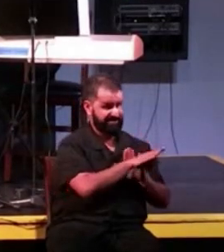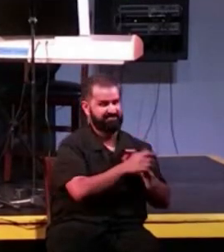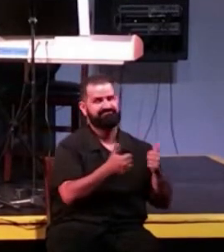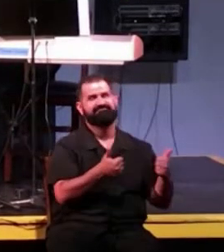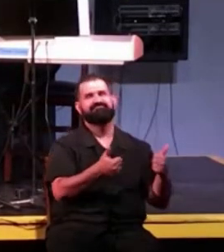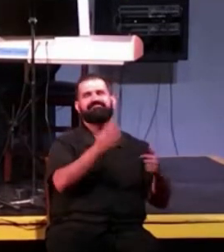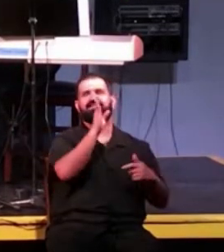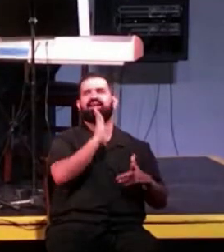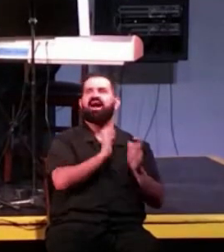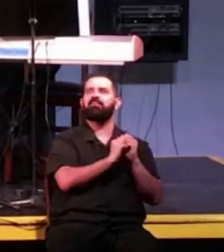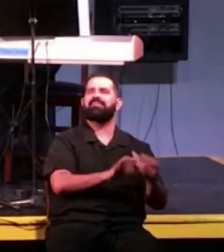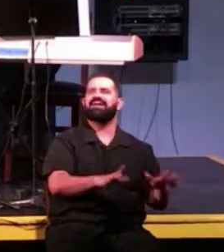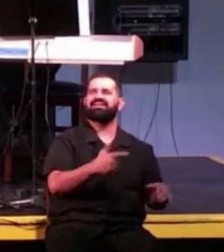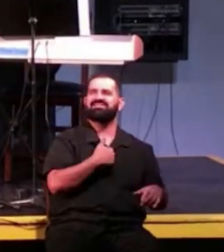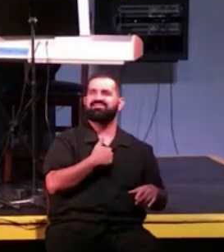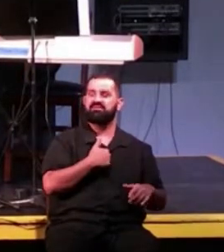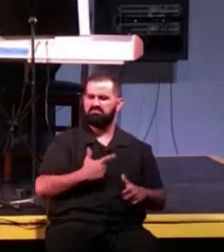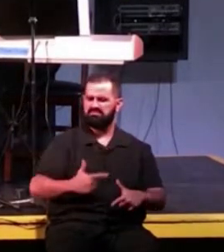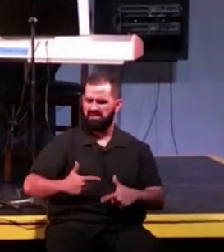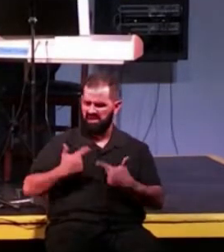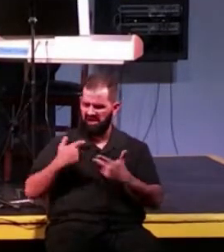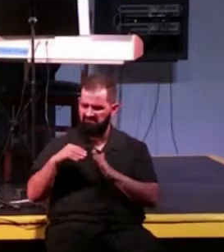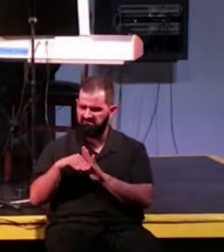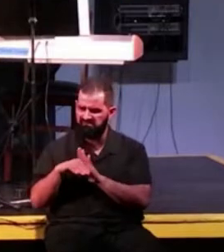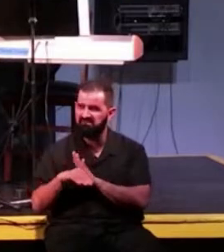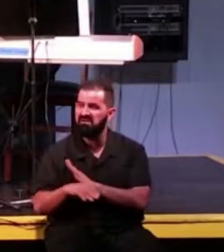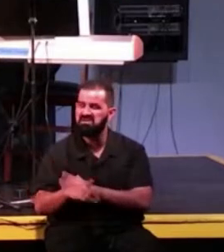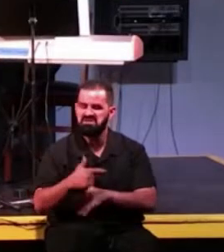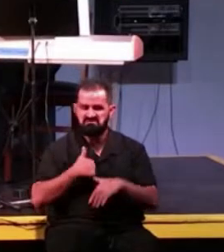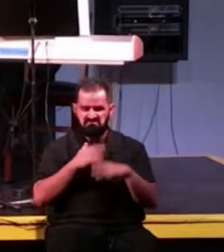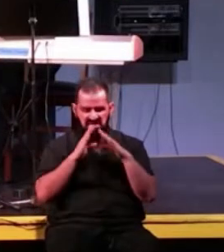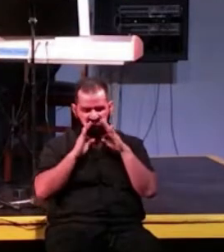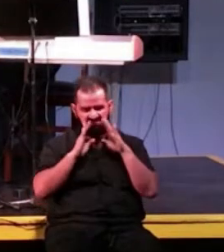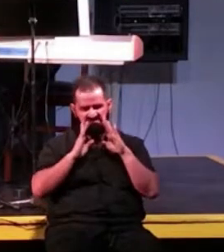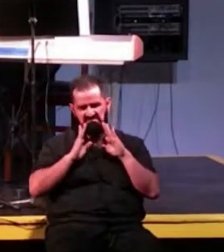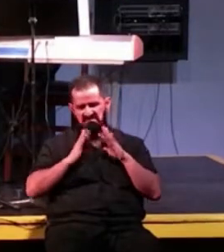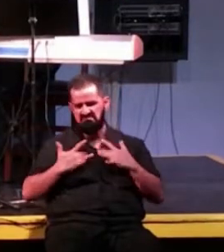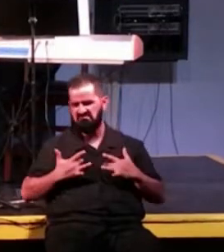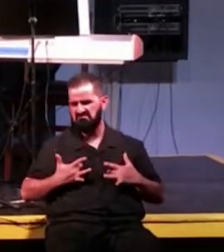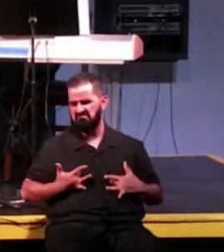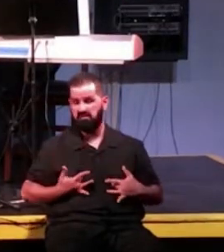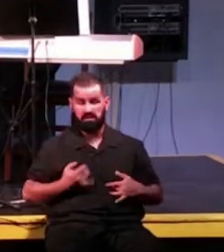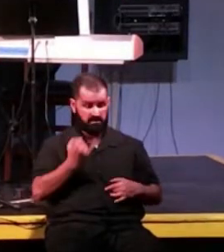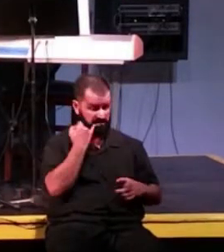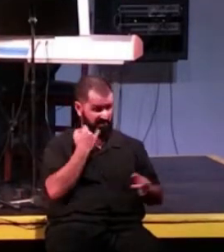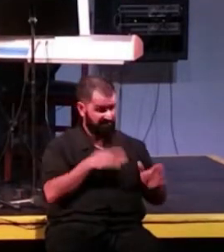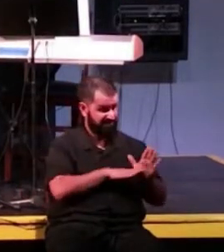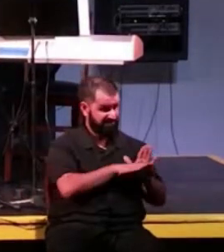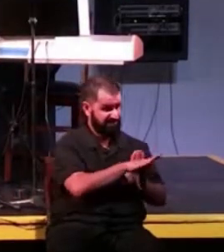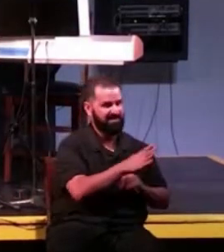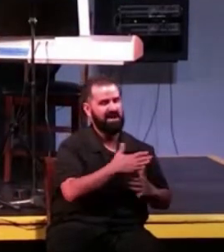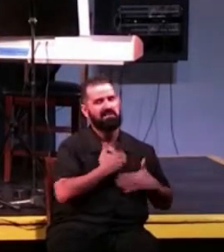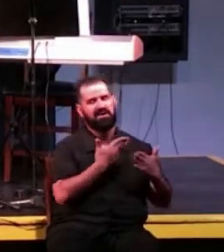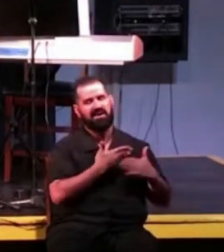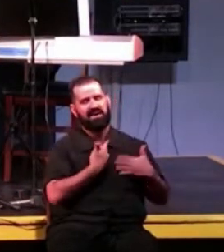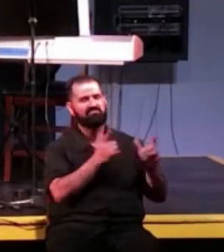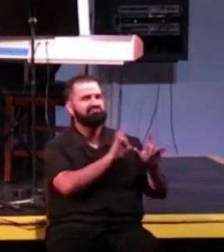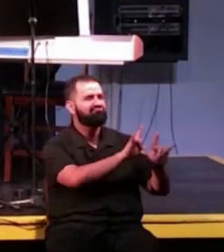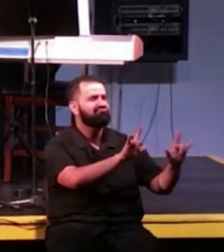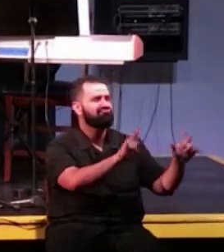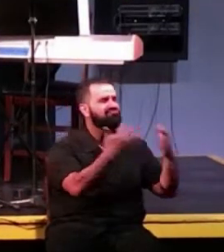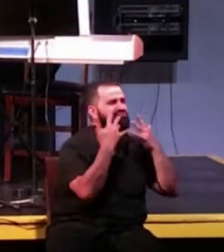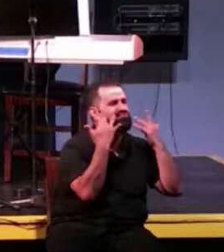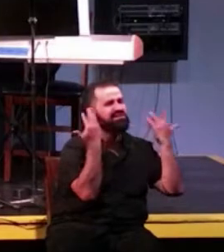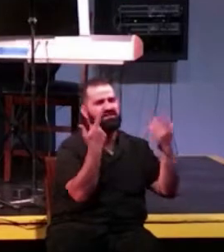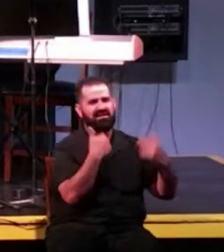is happy. And then if I'm happy, I'll be a happy person. And I'll be nice to people. I'll be kind to people.